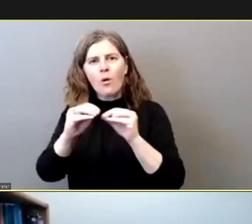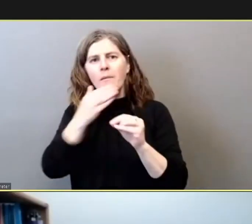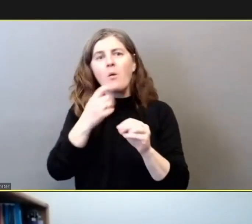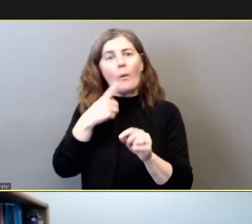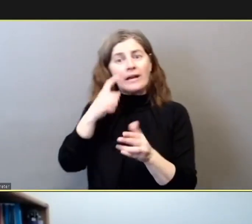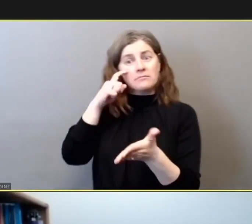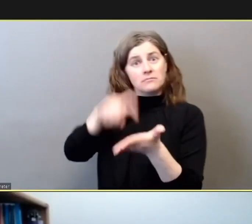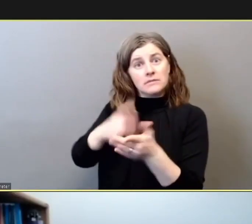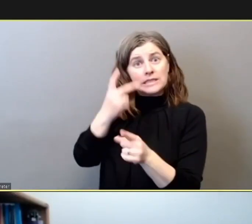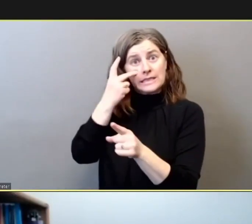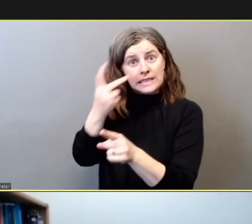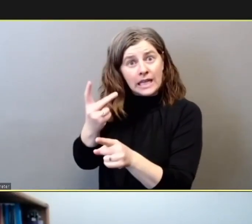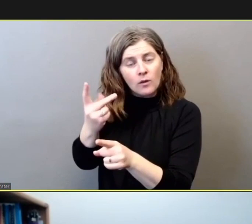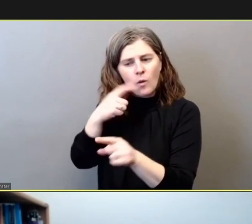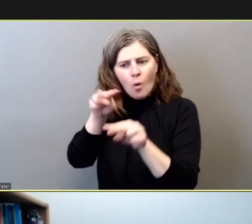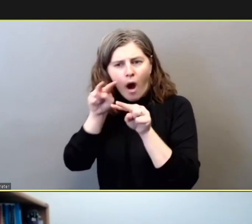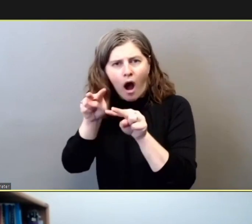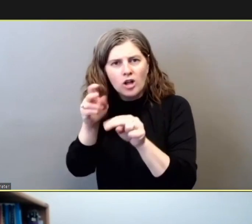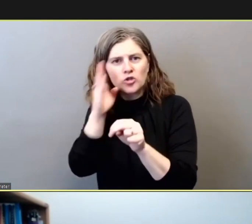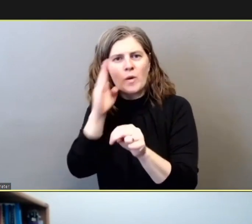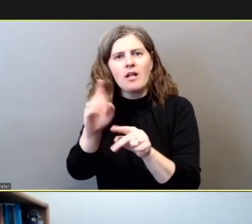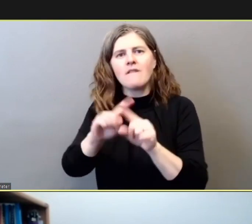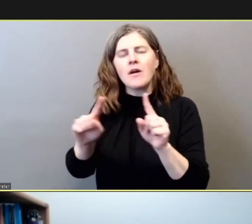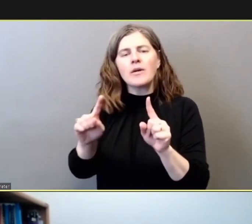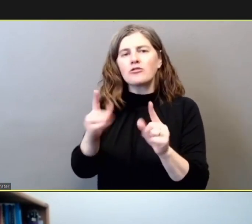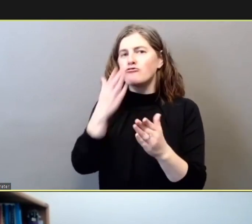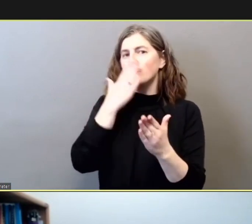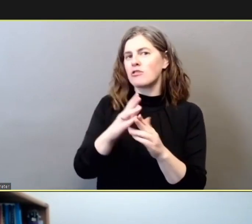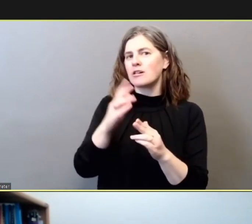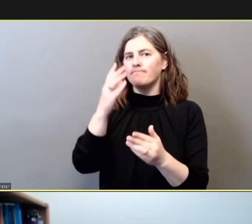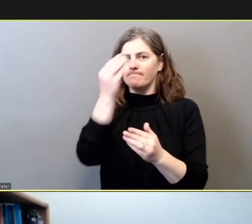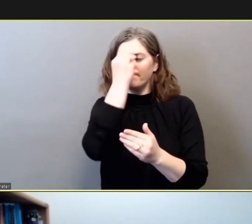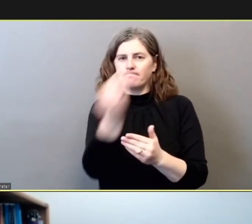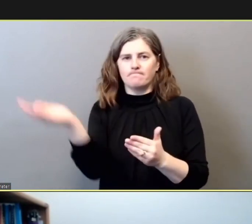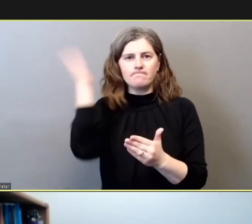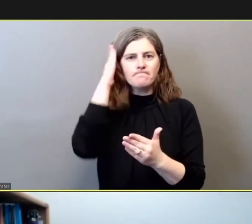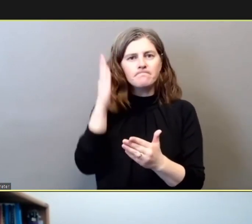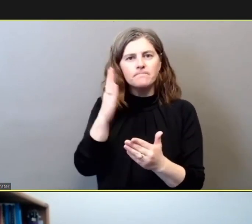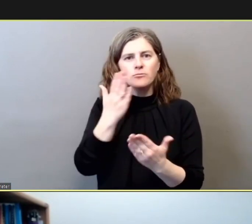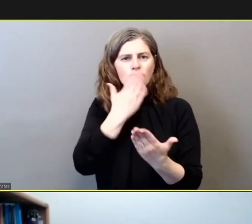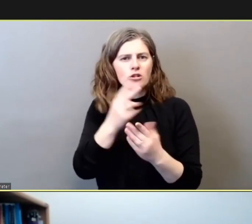eye on it. So that's a very astute observation for sure.